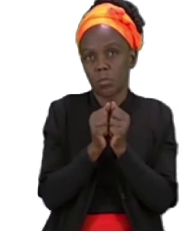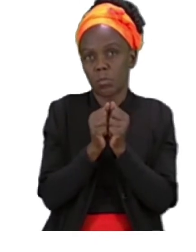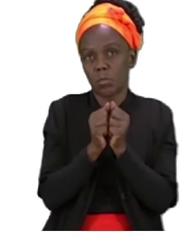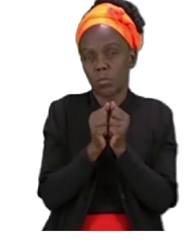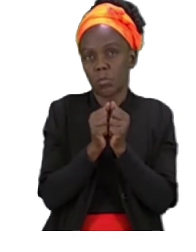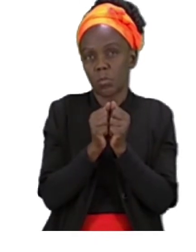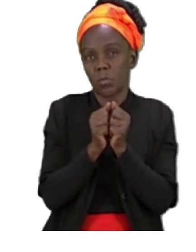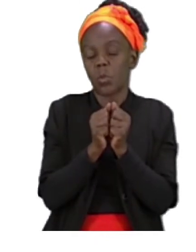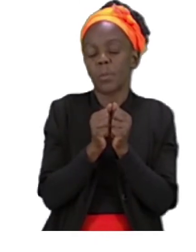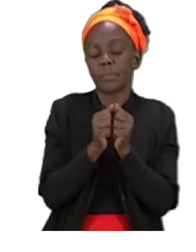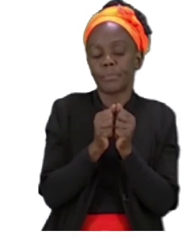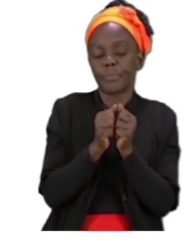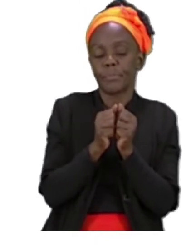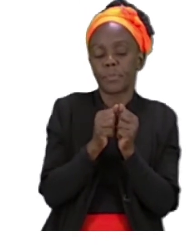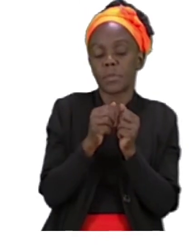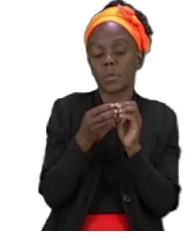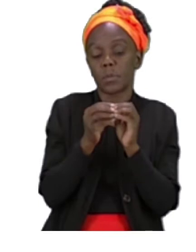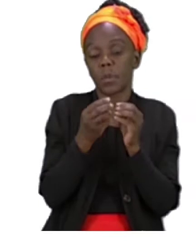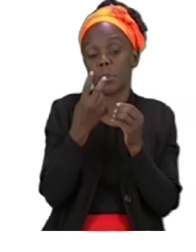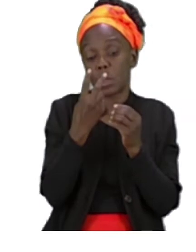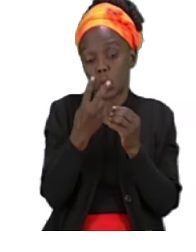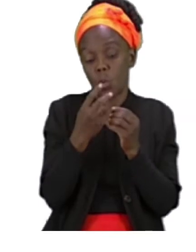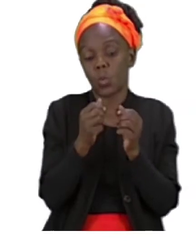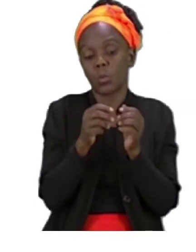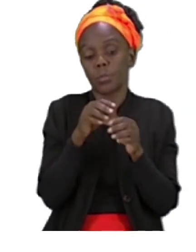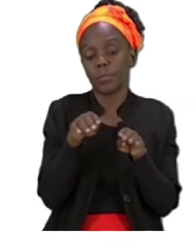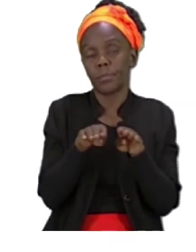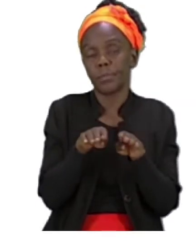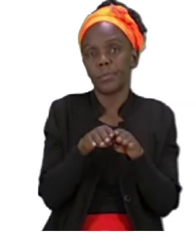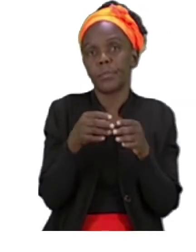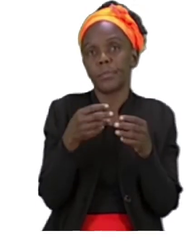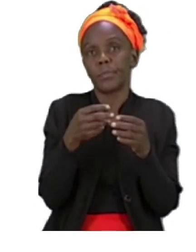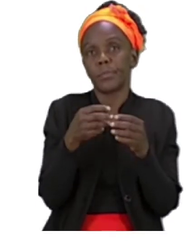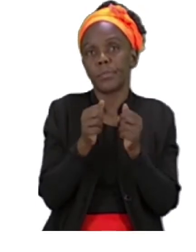number 2. So let us read number 2 together.